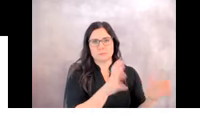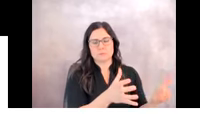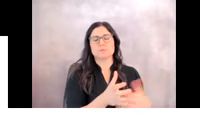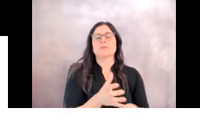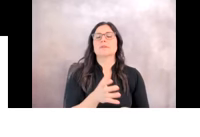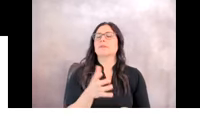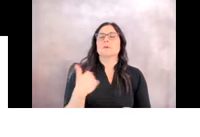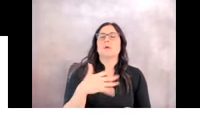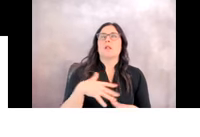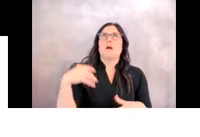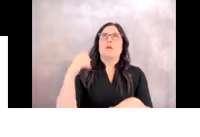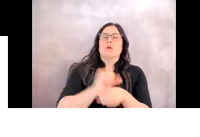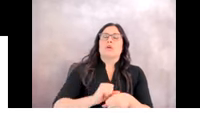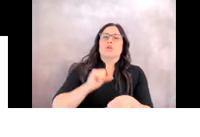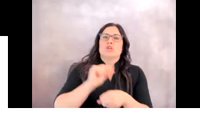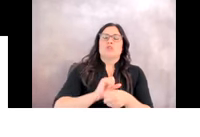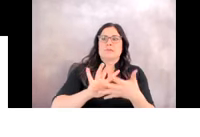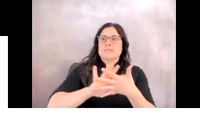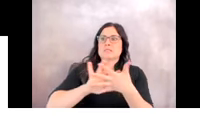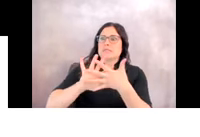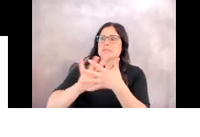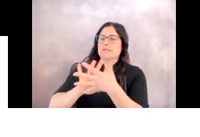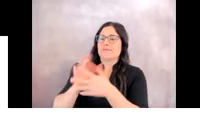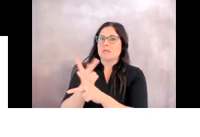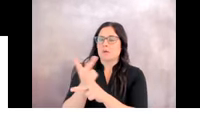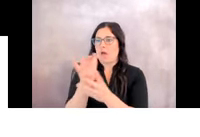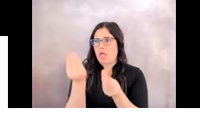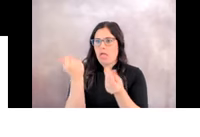It took a lot of work to sift through all of it.